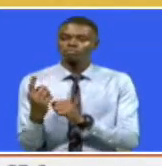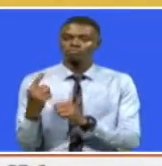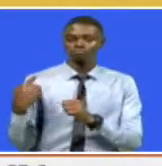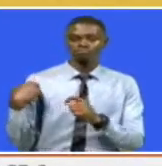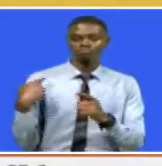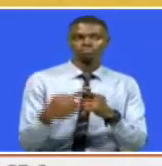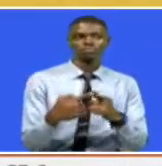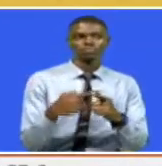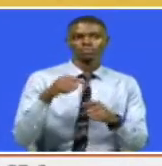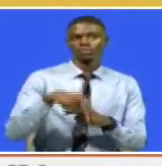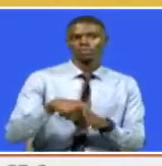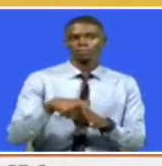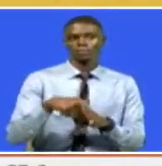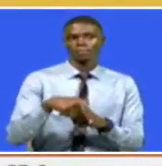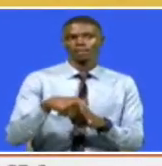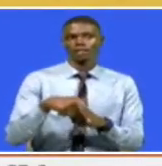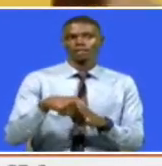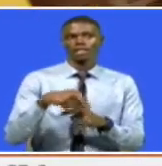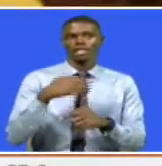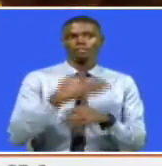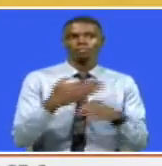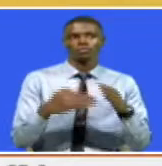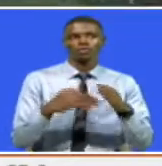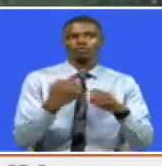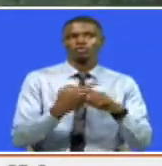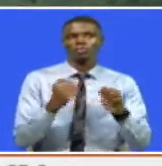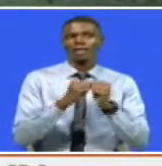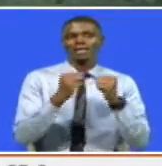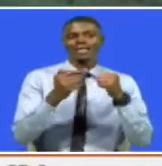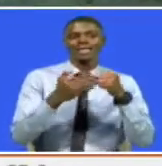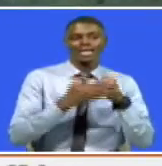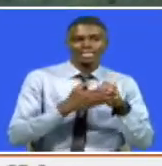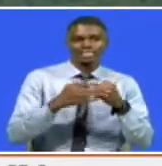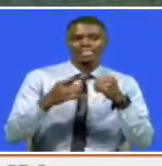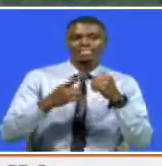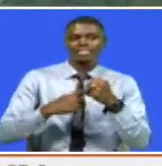2012-2013 to date than were ever made built in this country from 1963 to 2012. One of the route